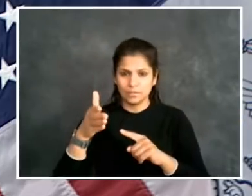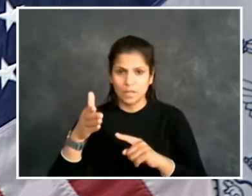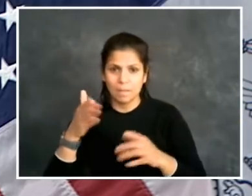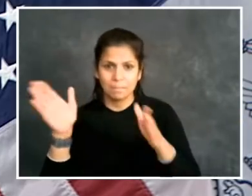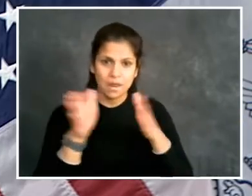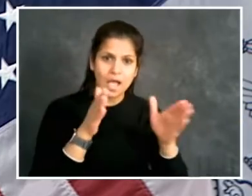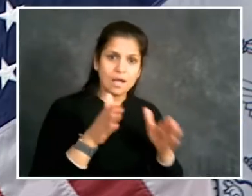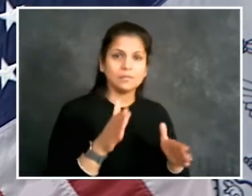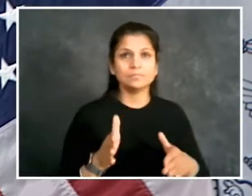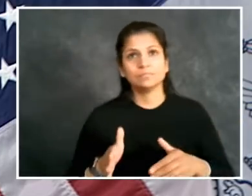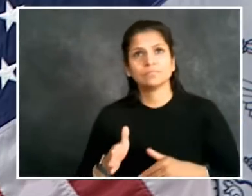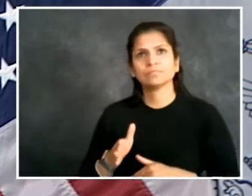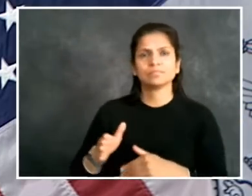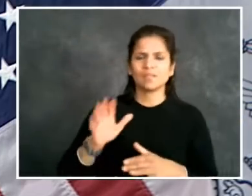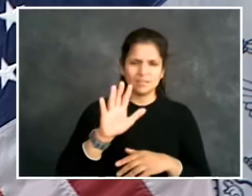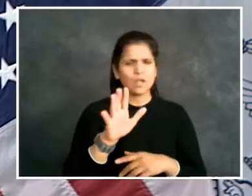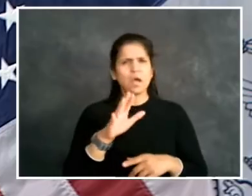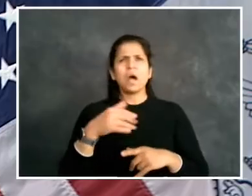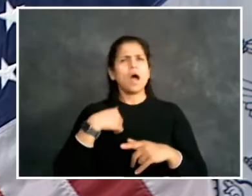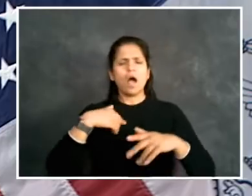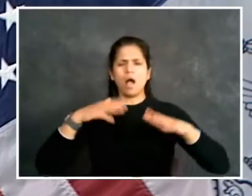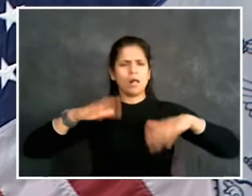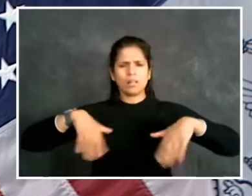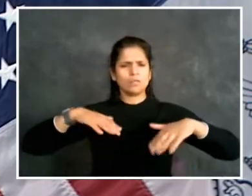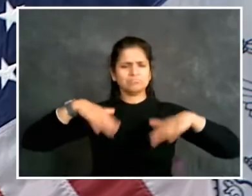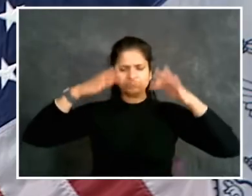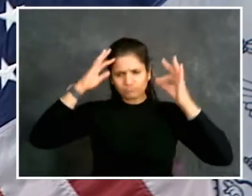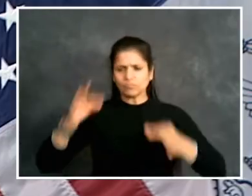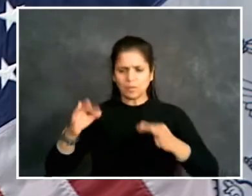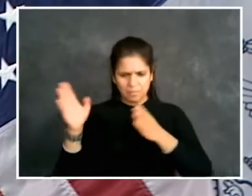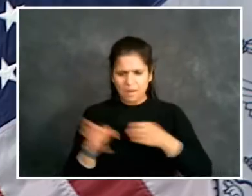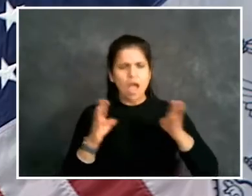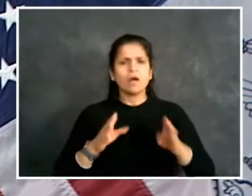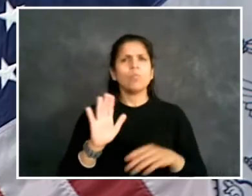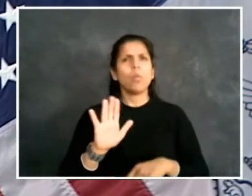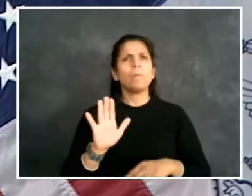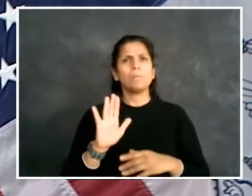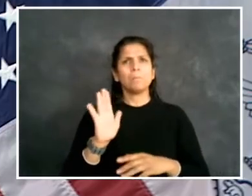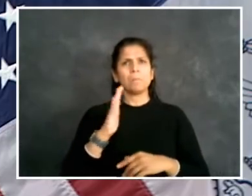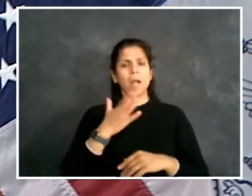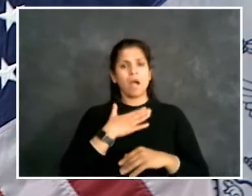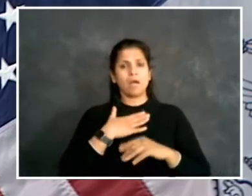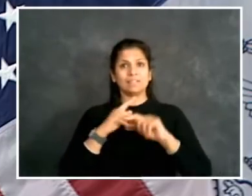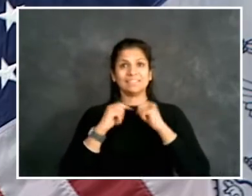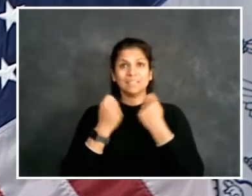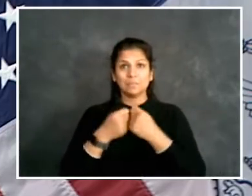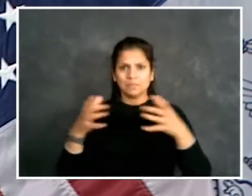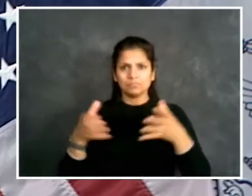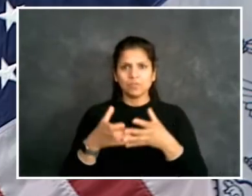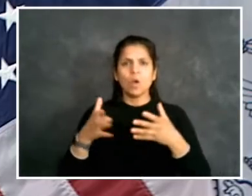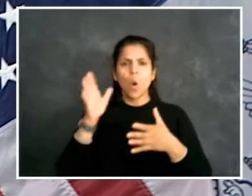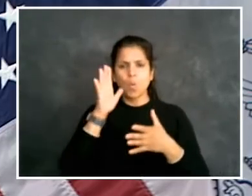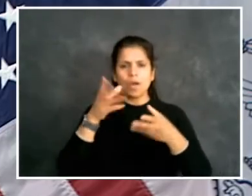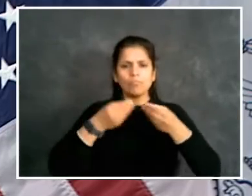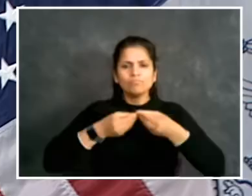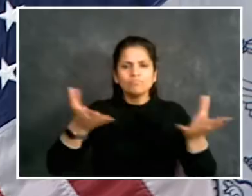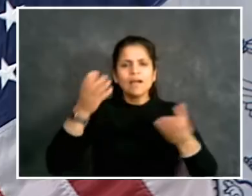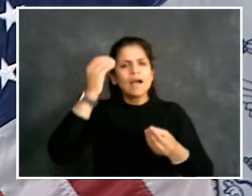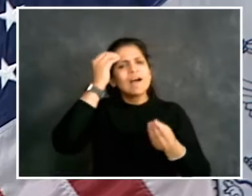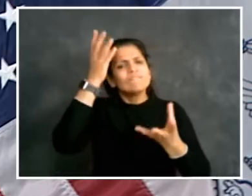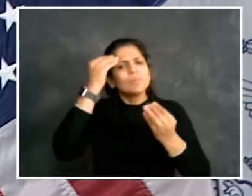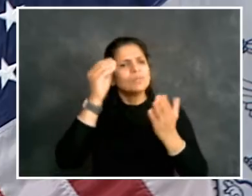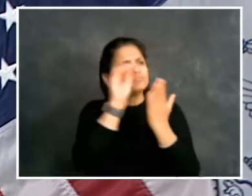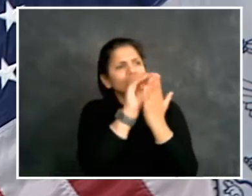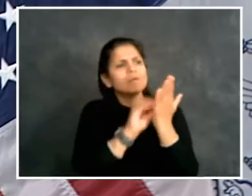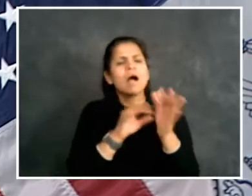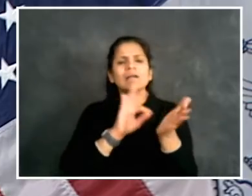it really gets to the heart of what we have to do with testing and tracing. So to date, we started with, remember, the hotel rooms were going to be